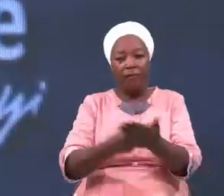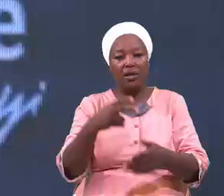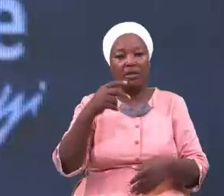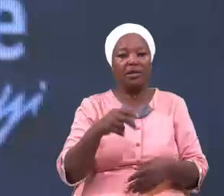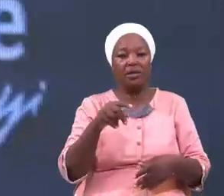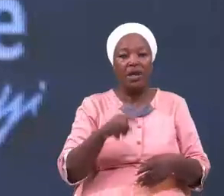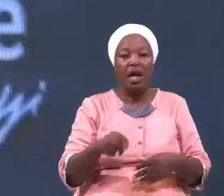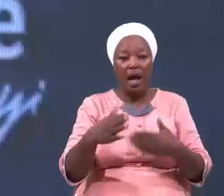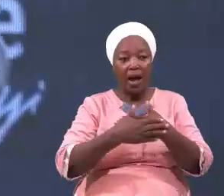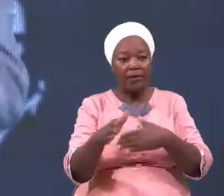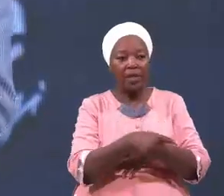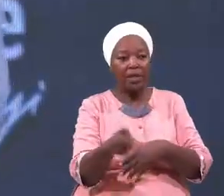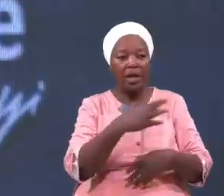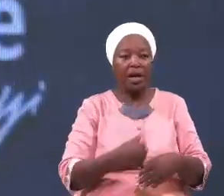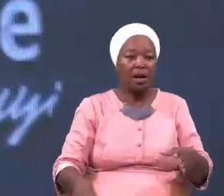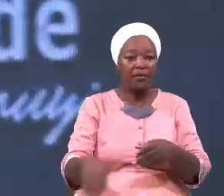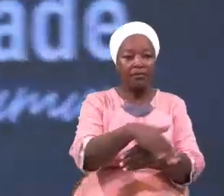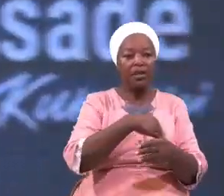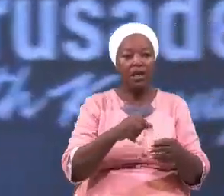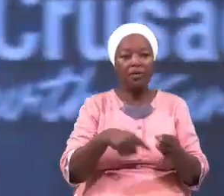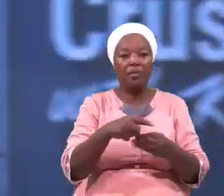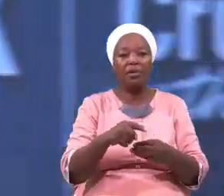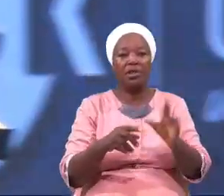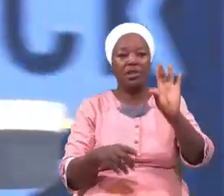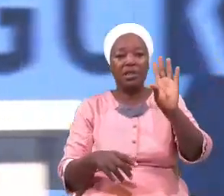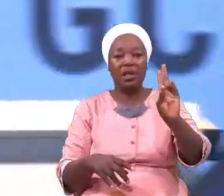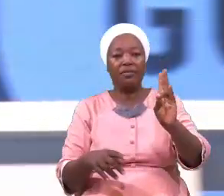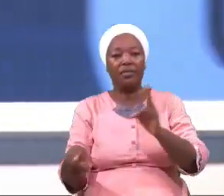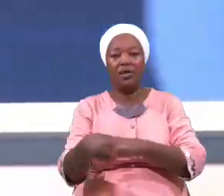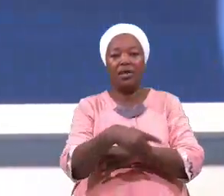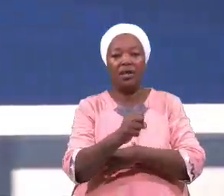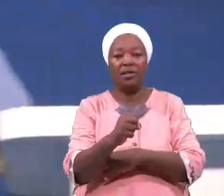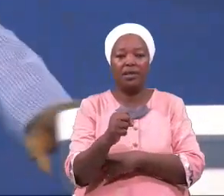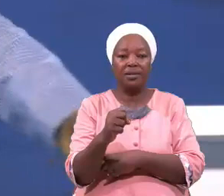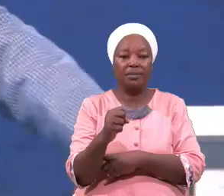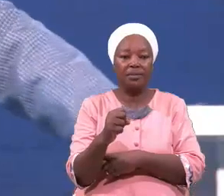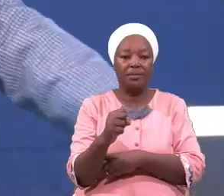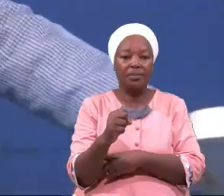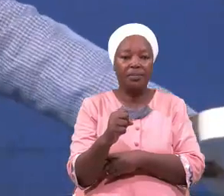they were compassed about 7 days.